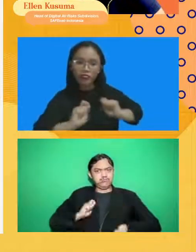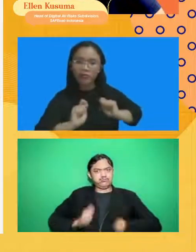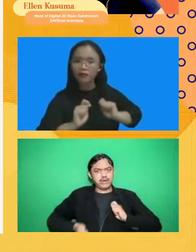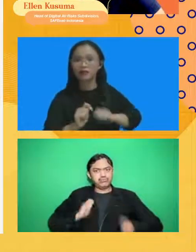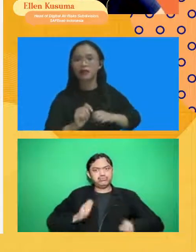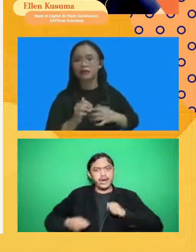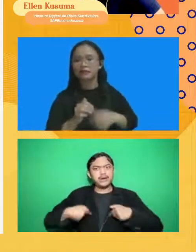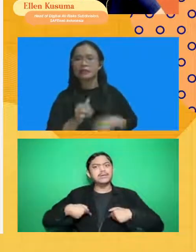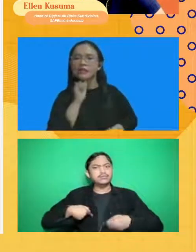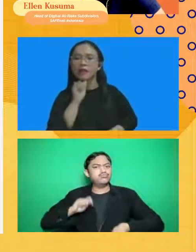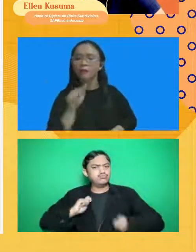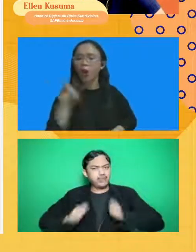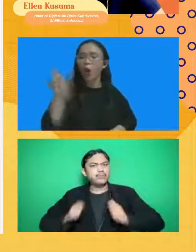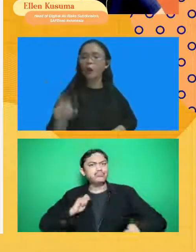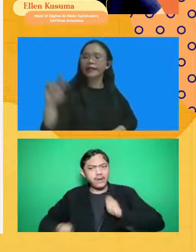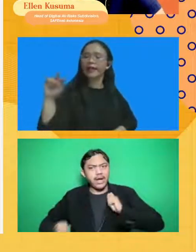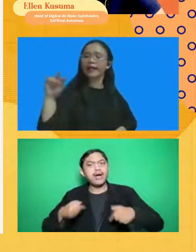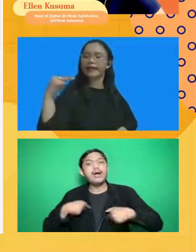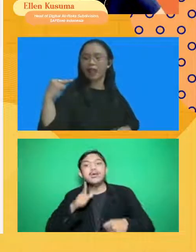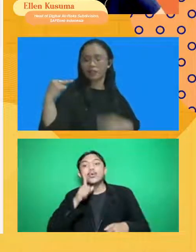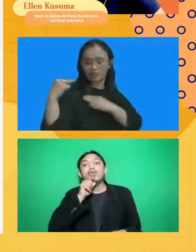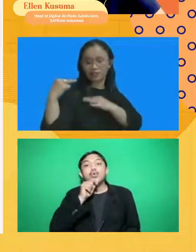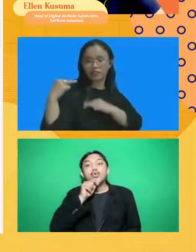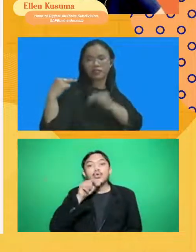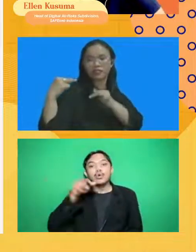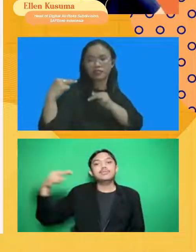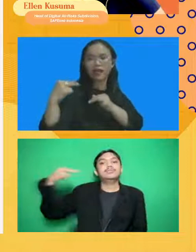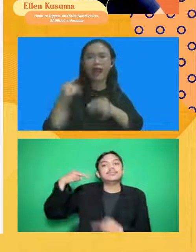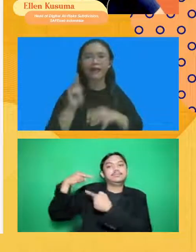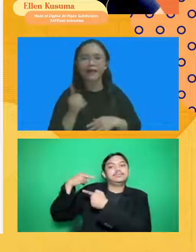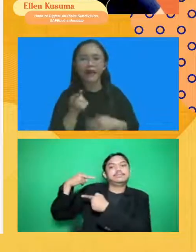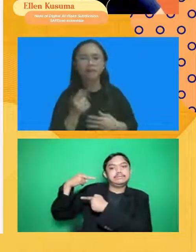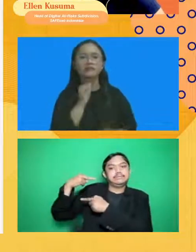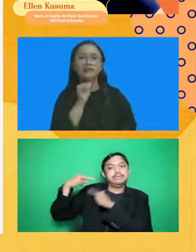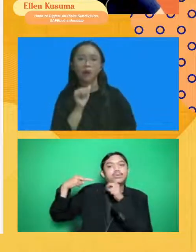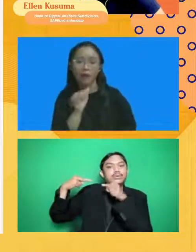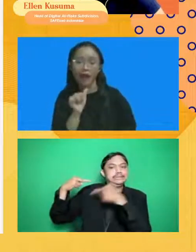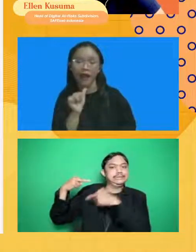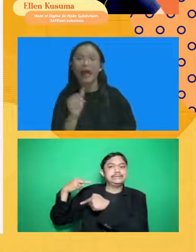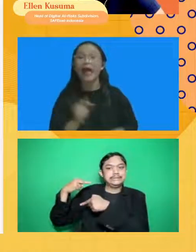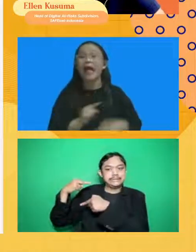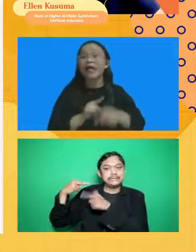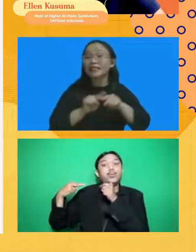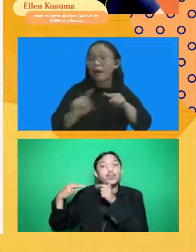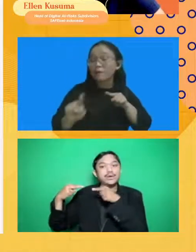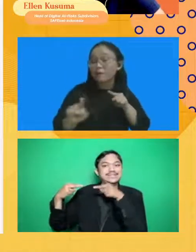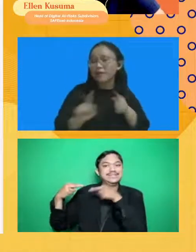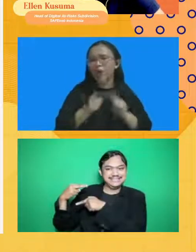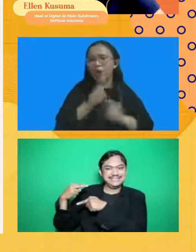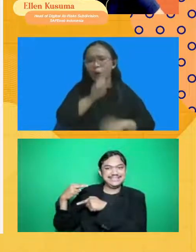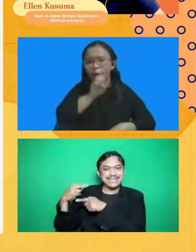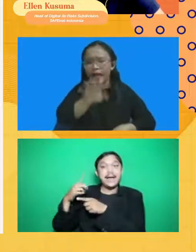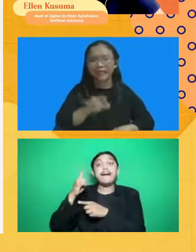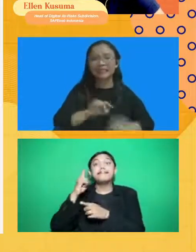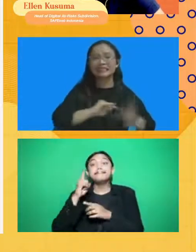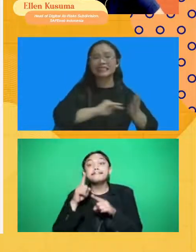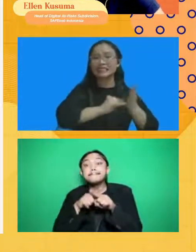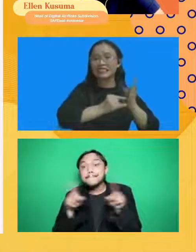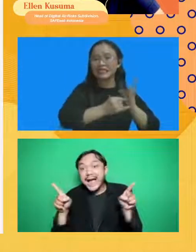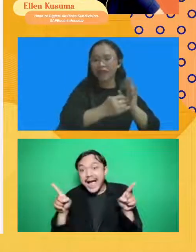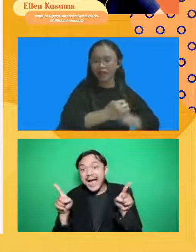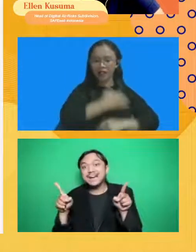able to access, quote unquote, our body. But when we are talking about digital body, it has a